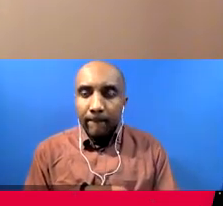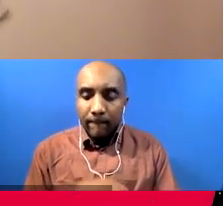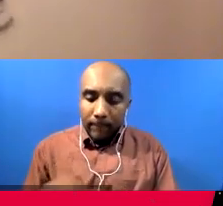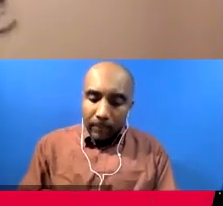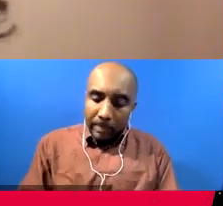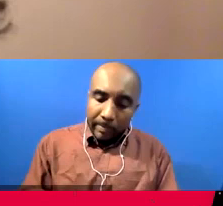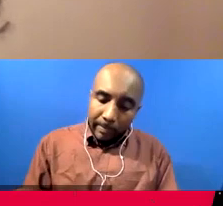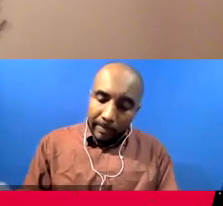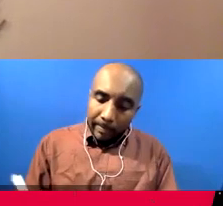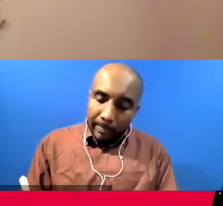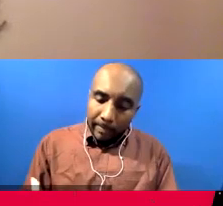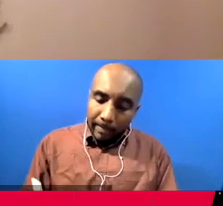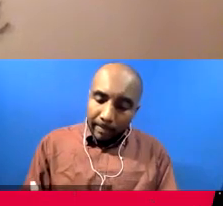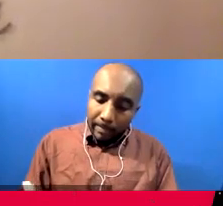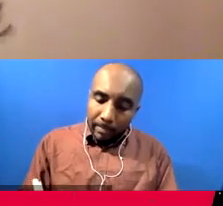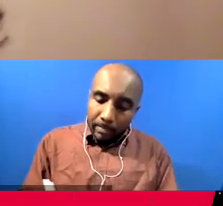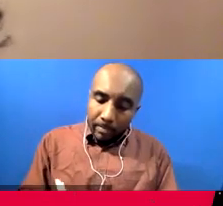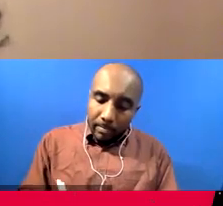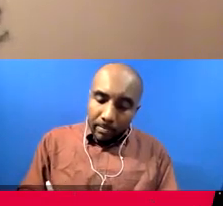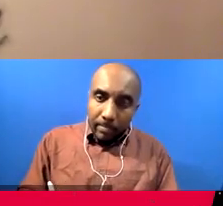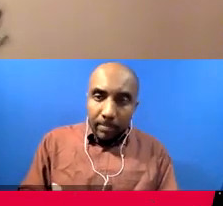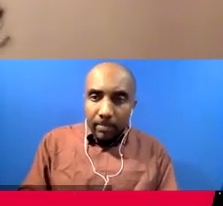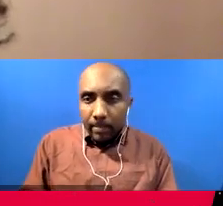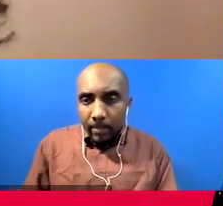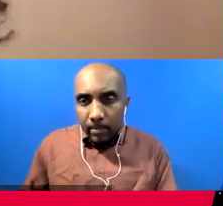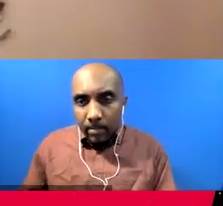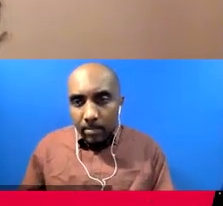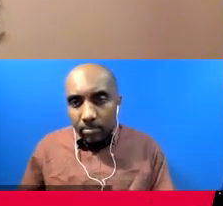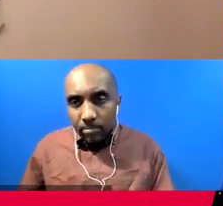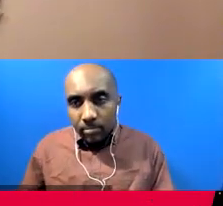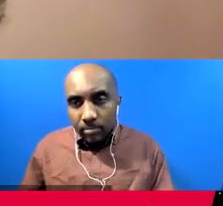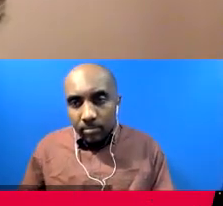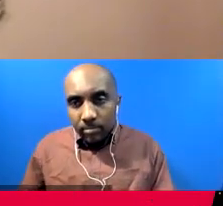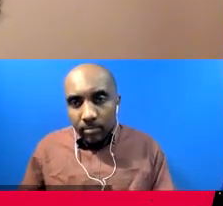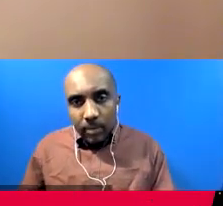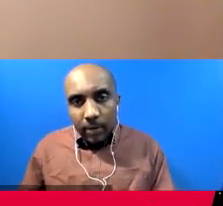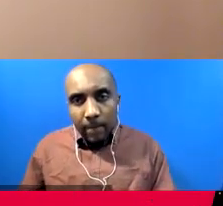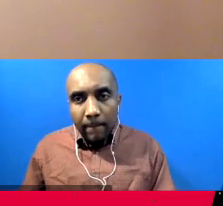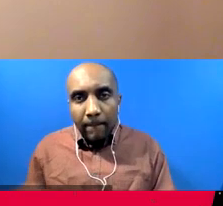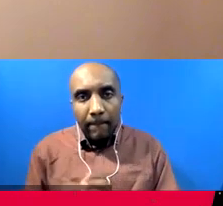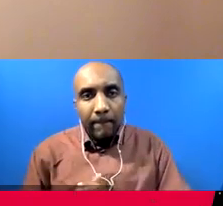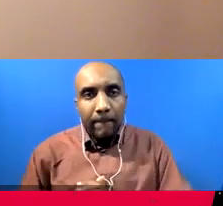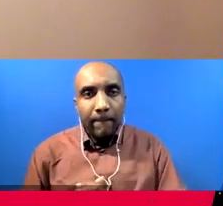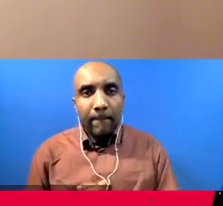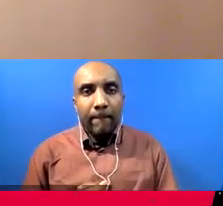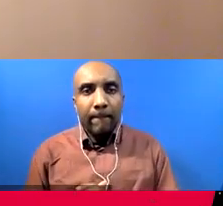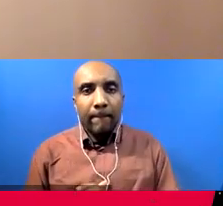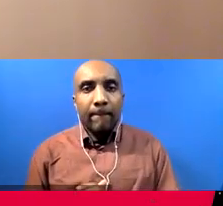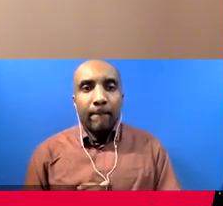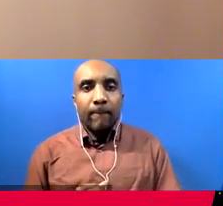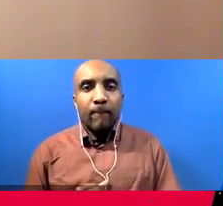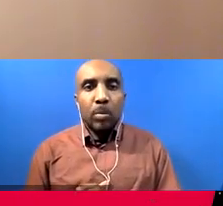kind of in relation to the link that's just been posted in the chat box about an event tomorrow morning that looks at the intersecting